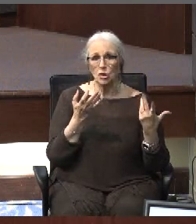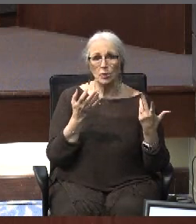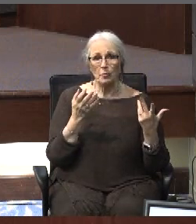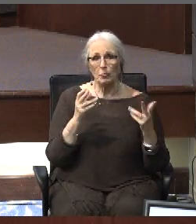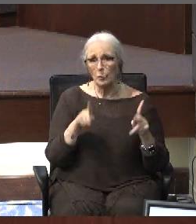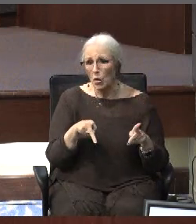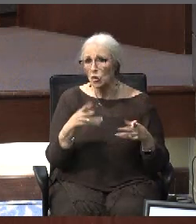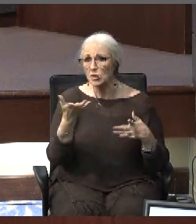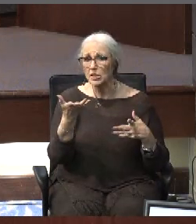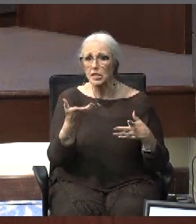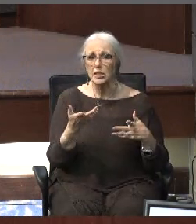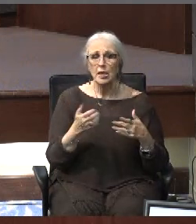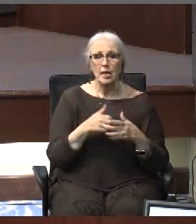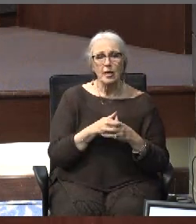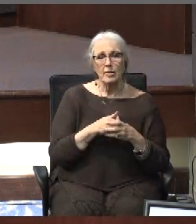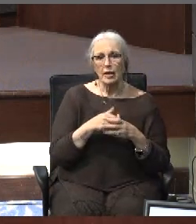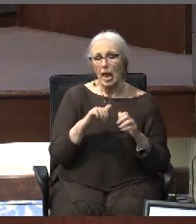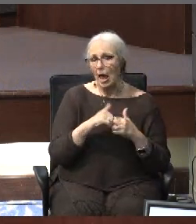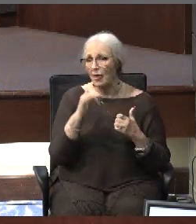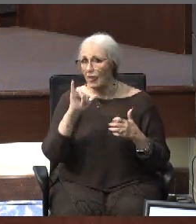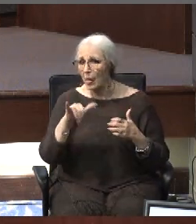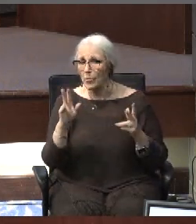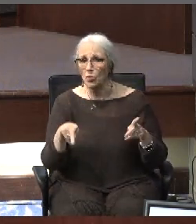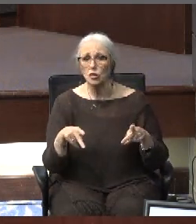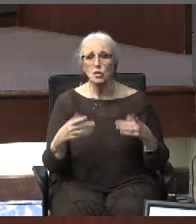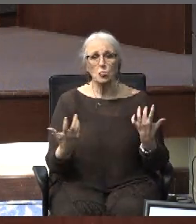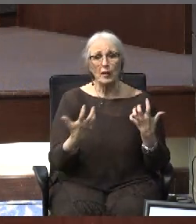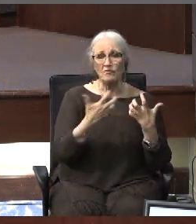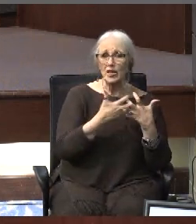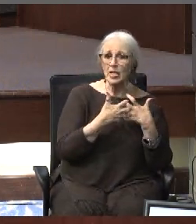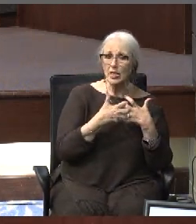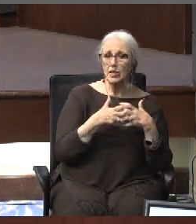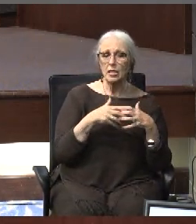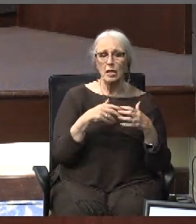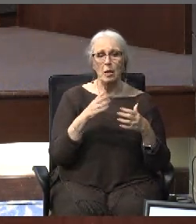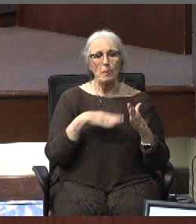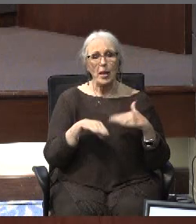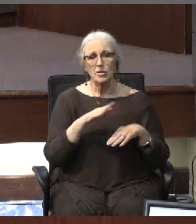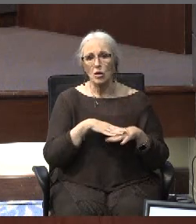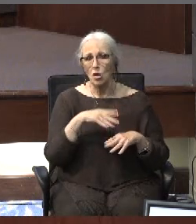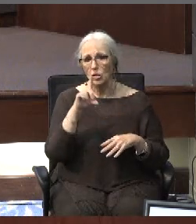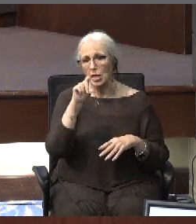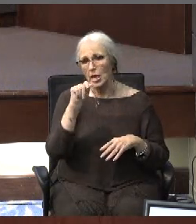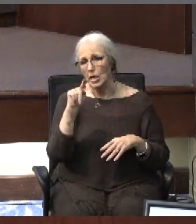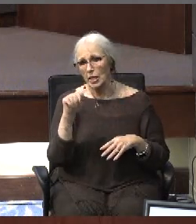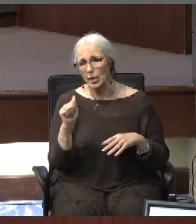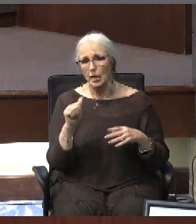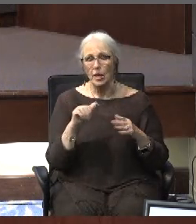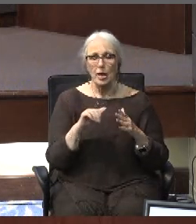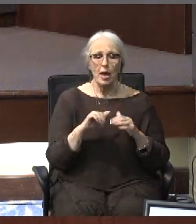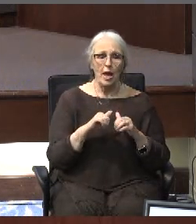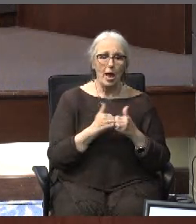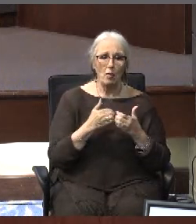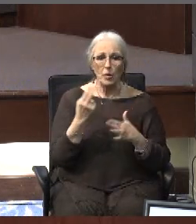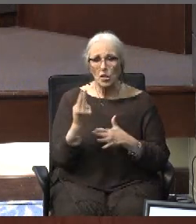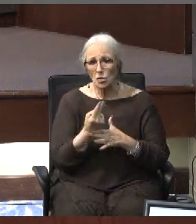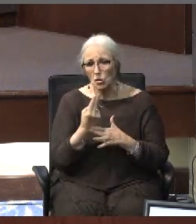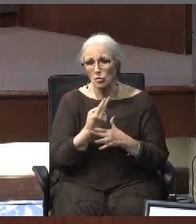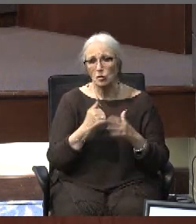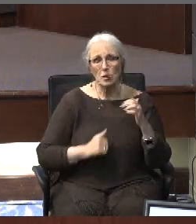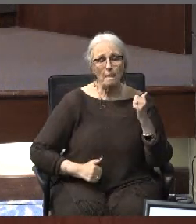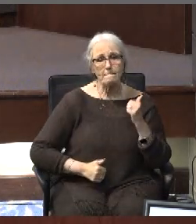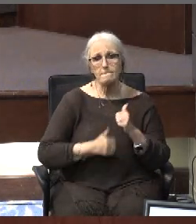that person would fit in based on the data, based on how we think that we could use this FTE to its maximum